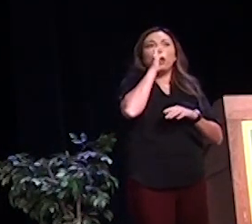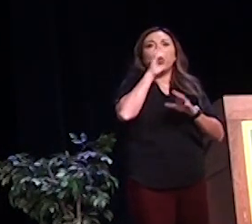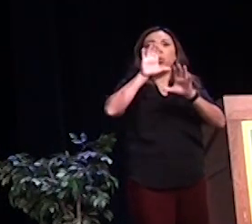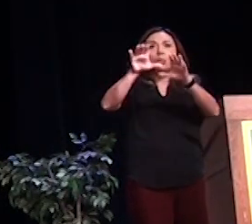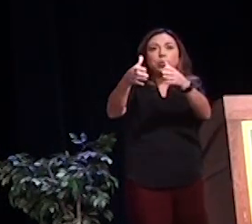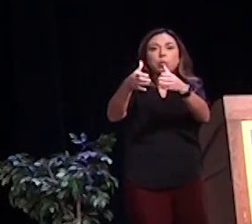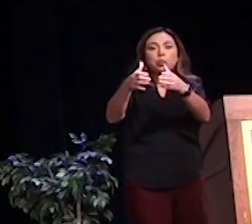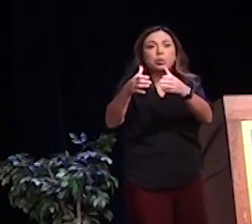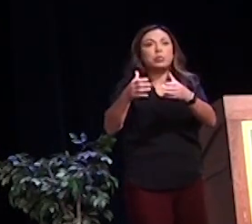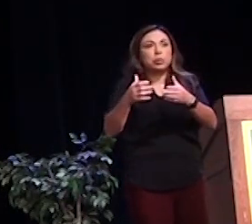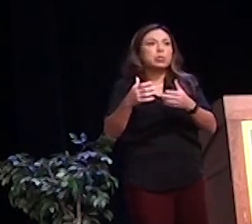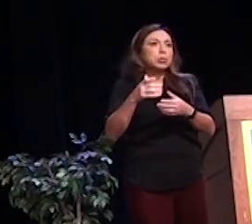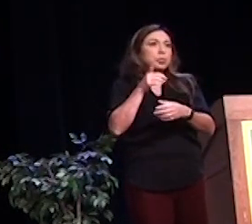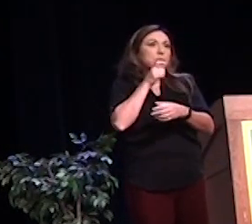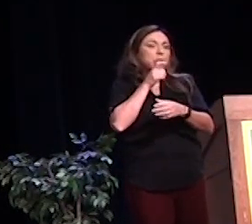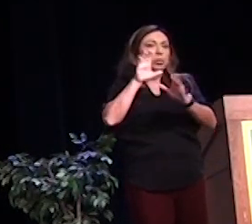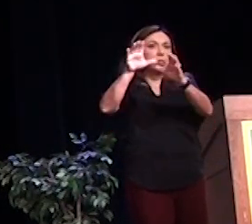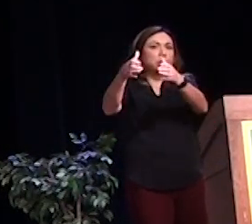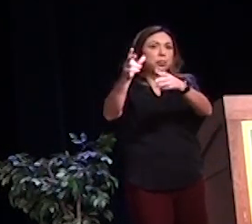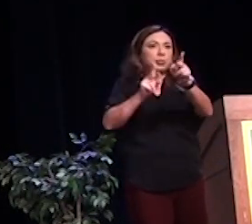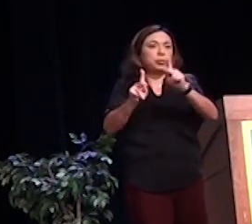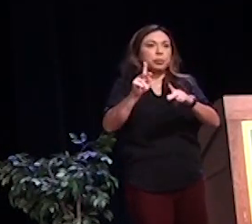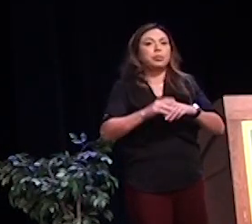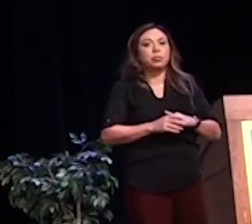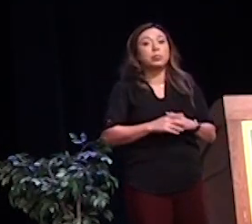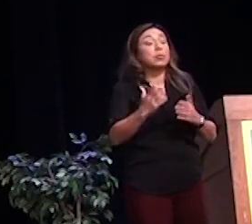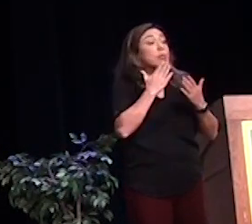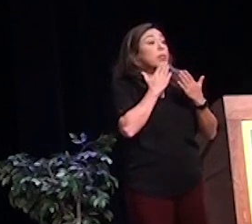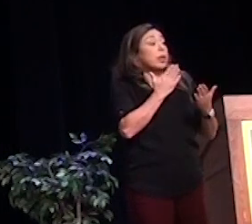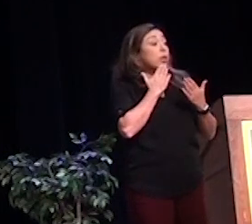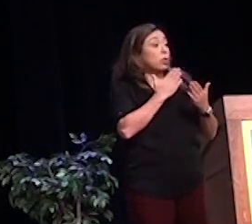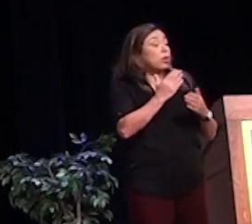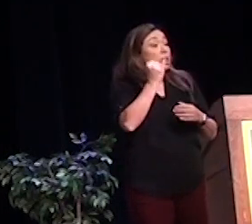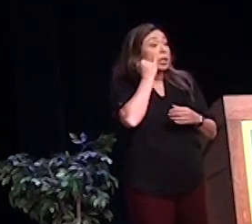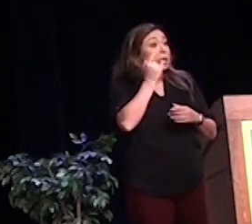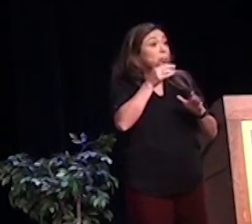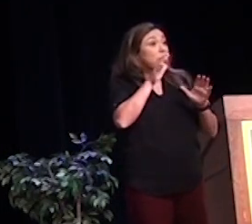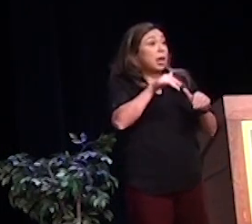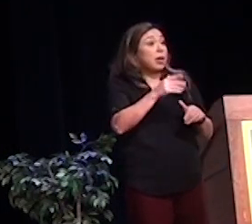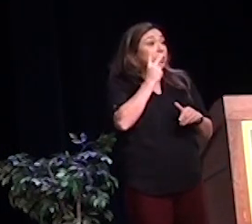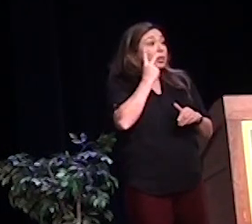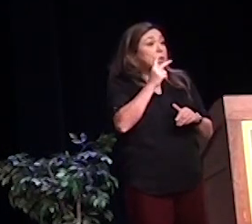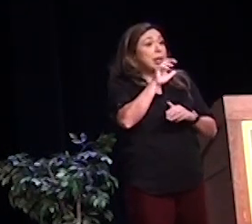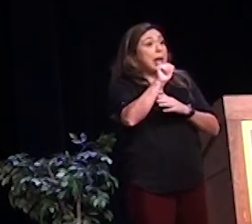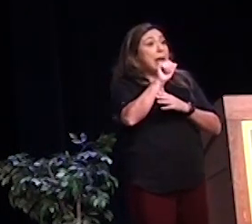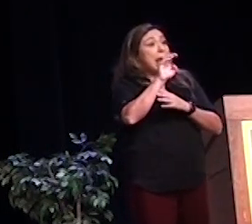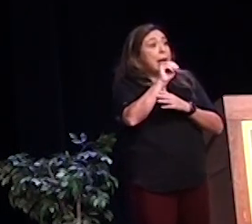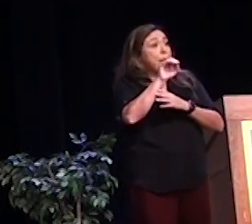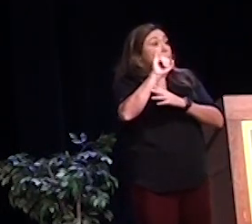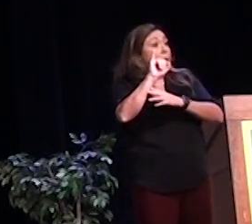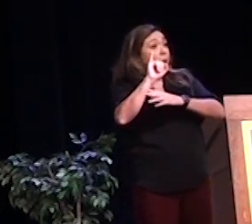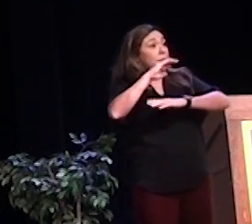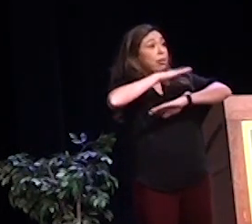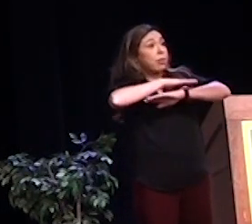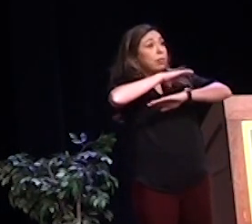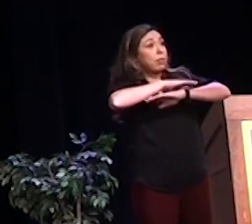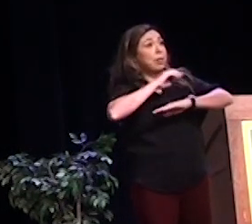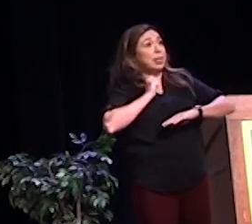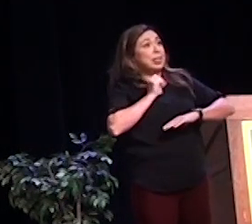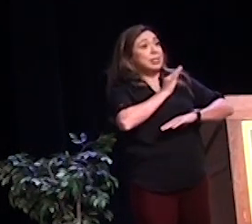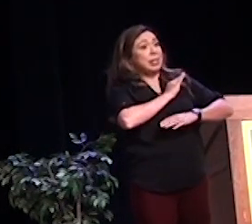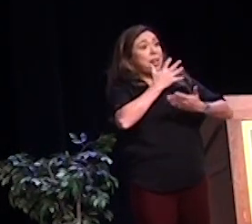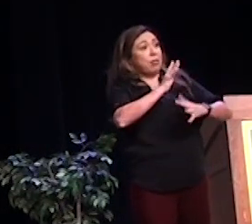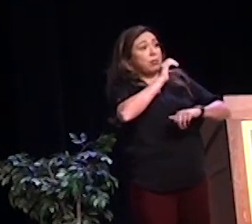value them as their workers. Thank you. And if y'all haven't checked out the AMI exhibit that the staff had put together